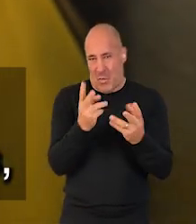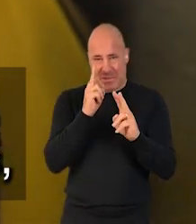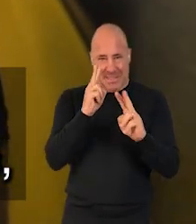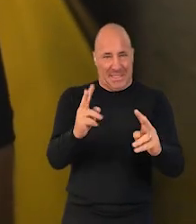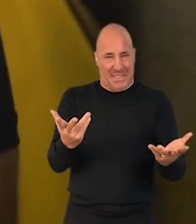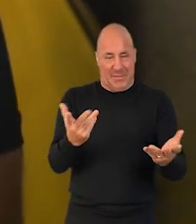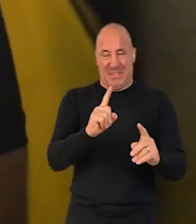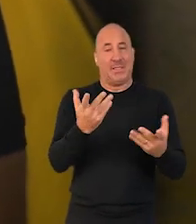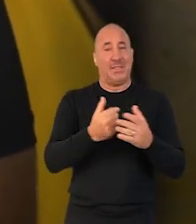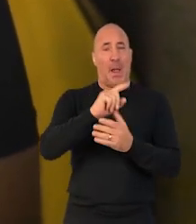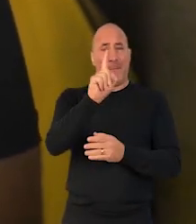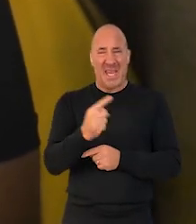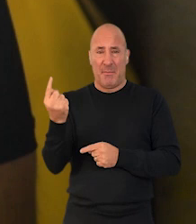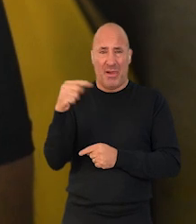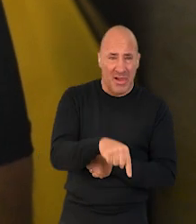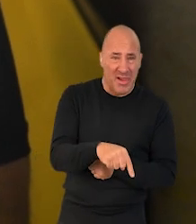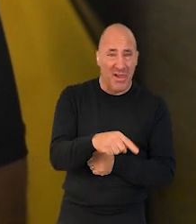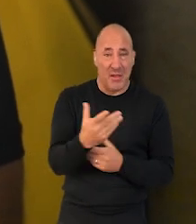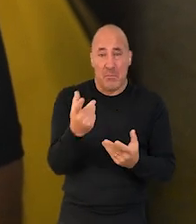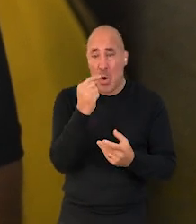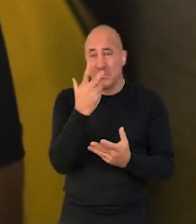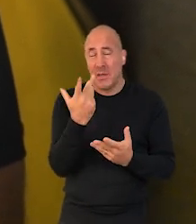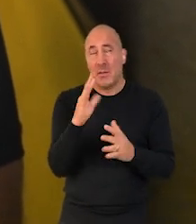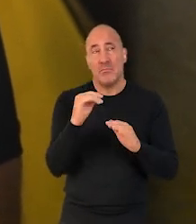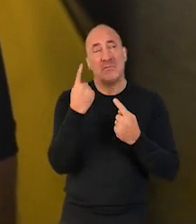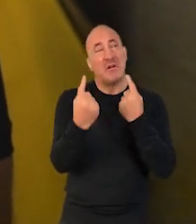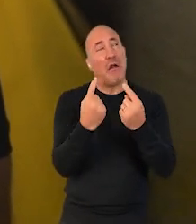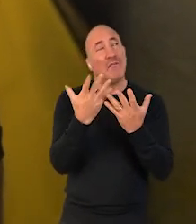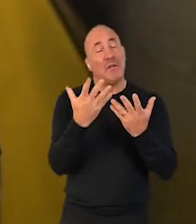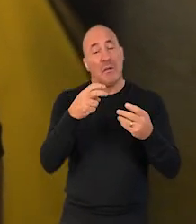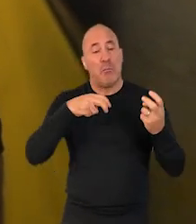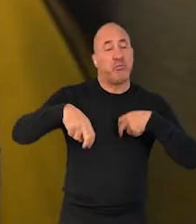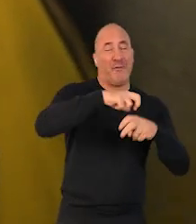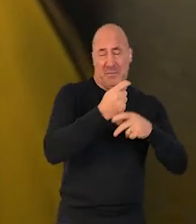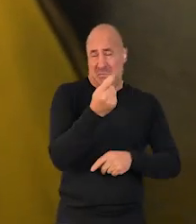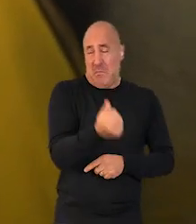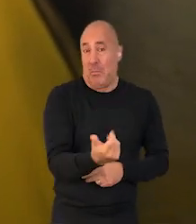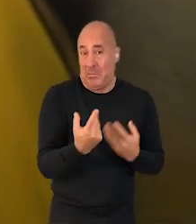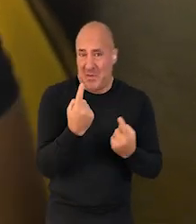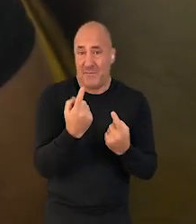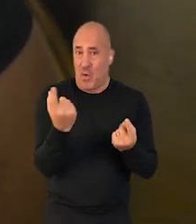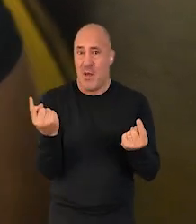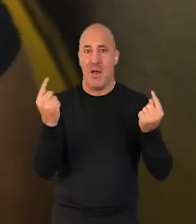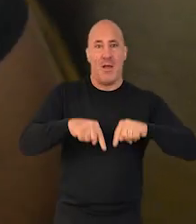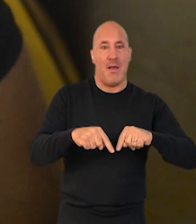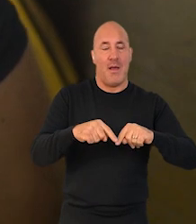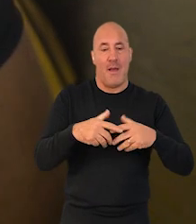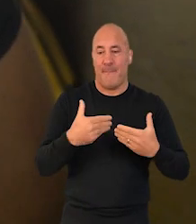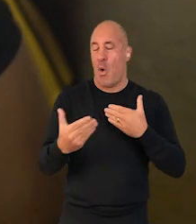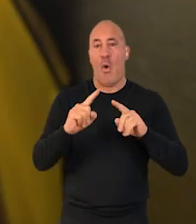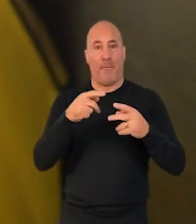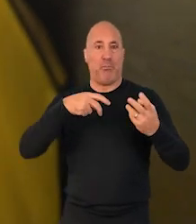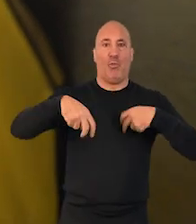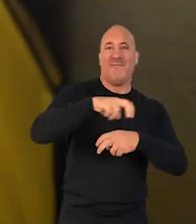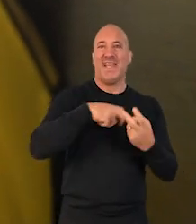really obvious in that it's gets people who potentially don't move as much as an average person. So